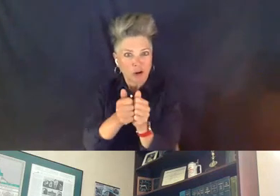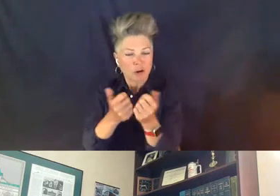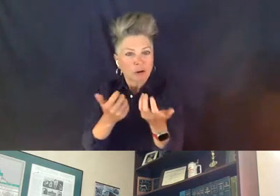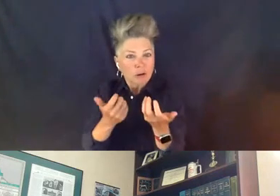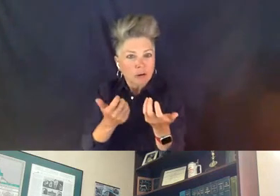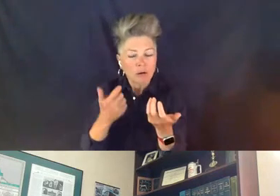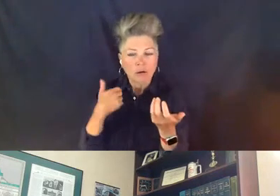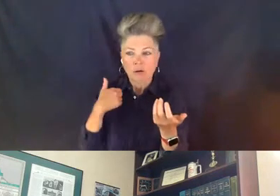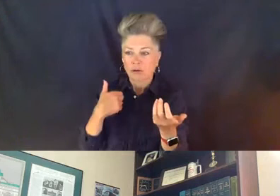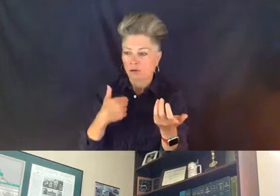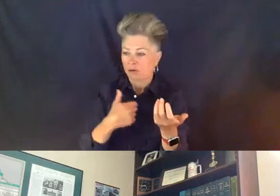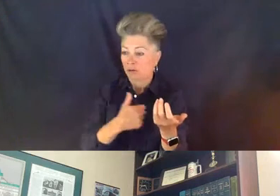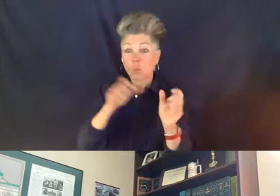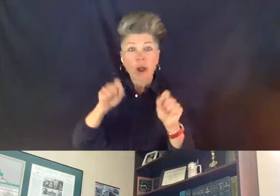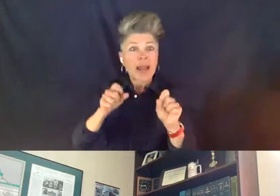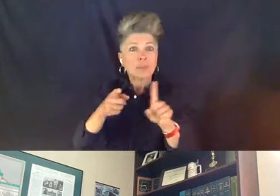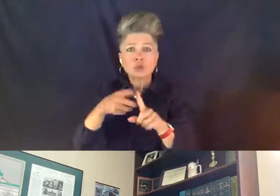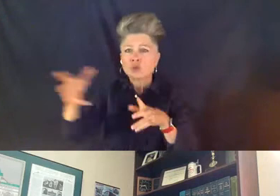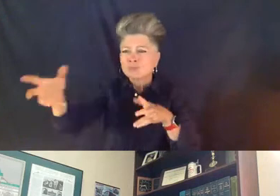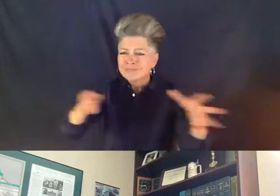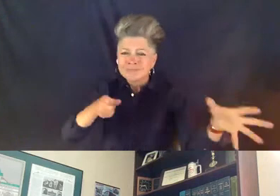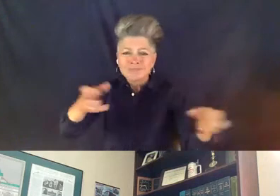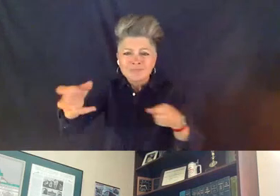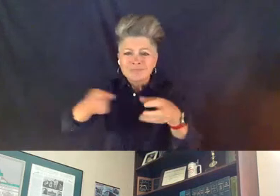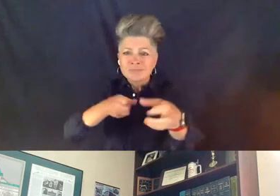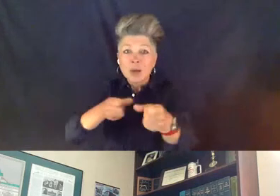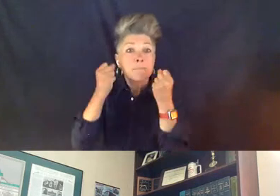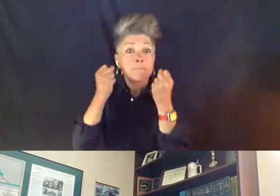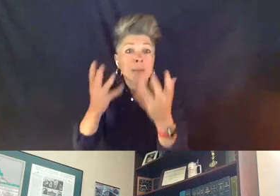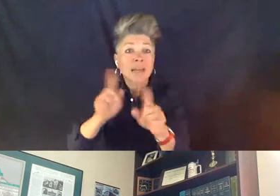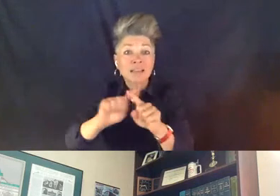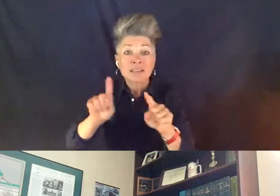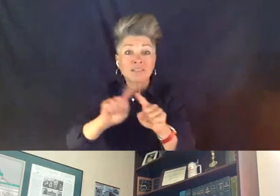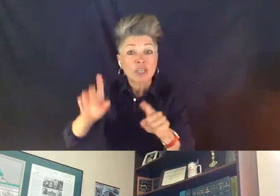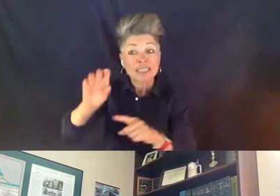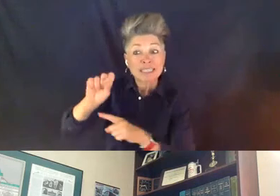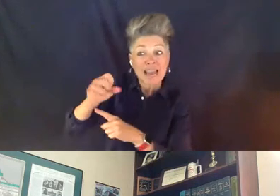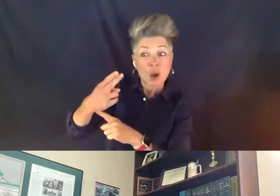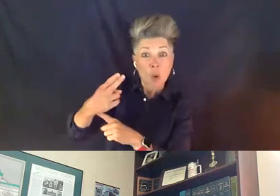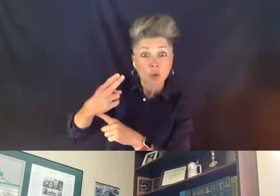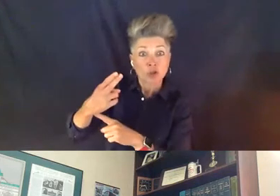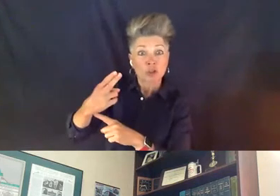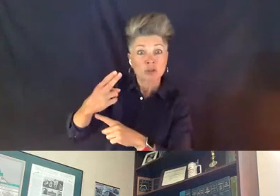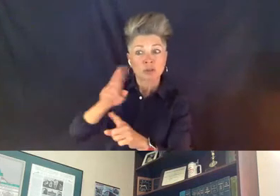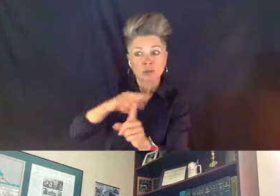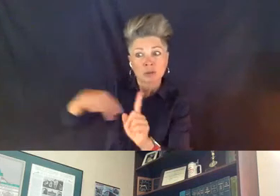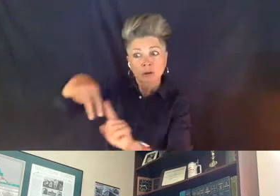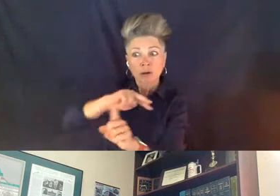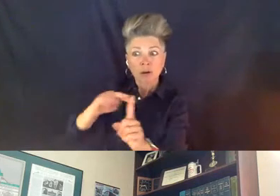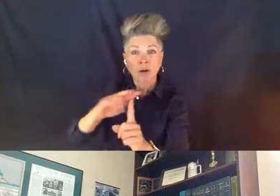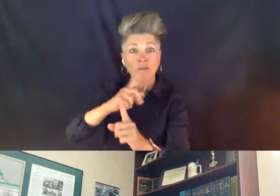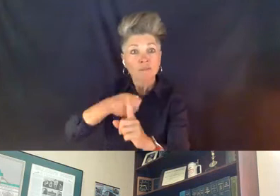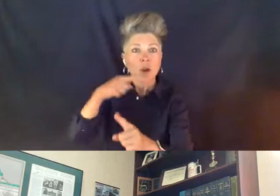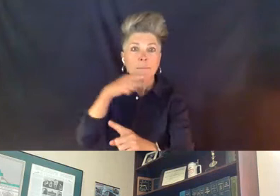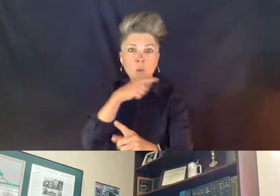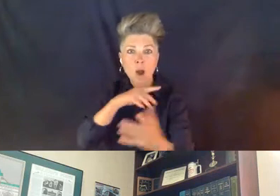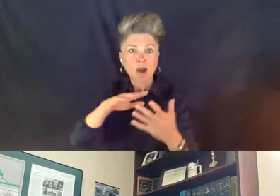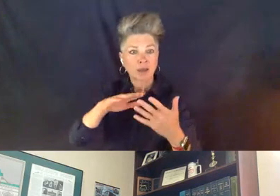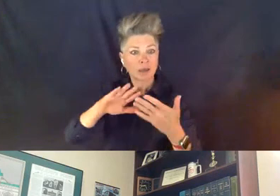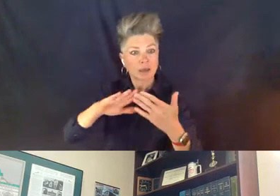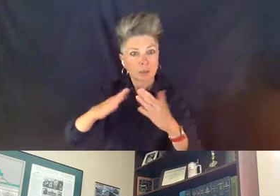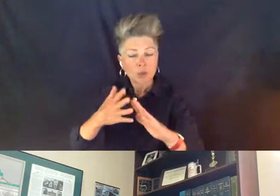to draw together so many different stakeholders from Milwaukee communities, and in order to achieve a